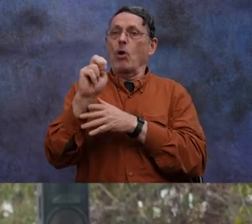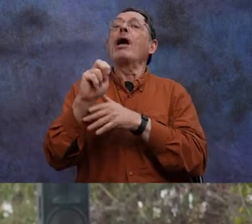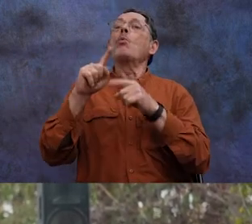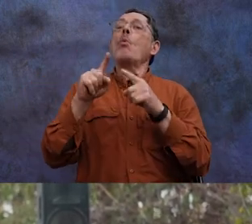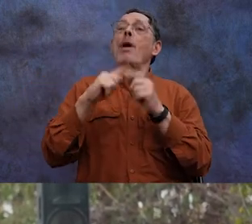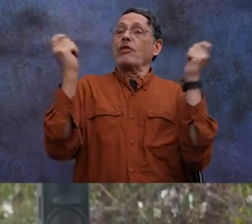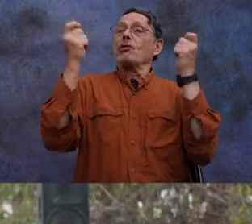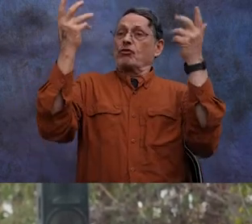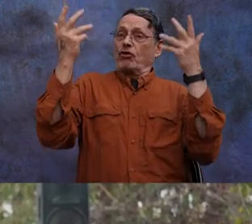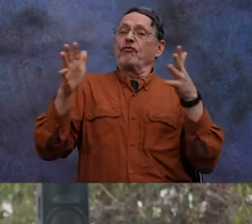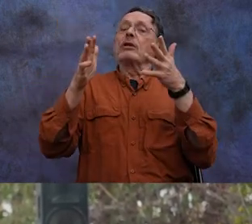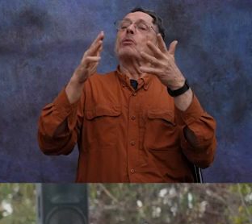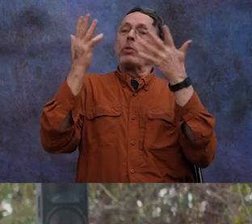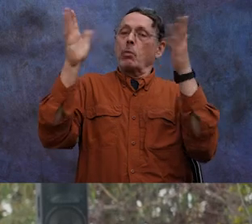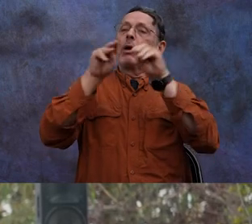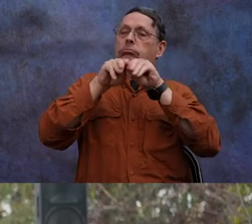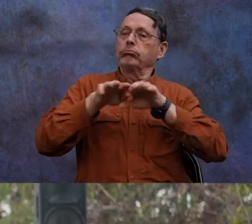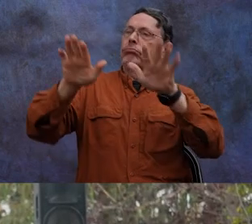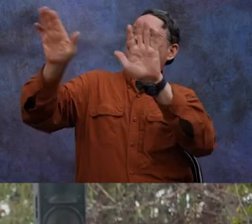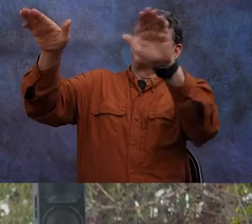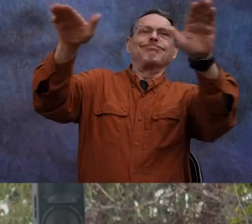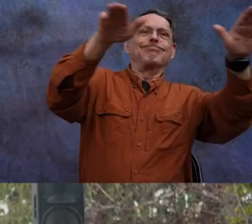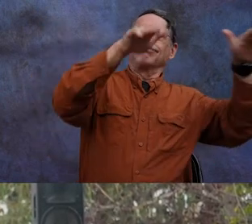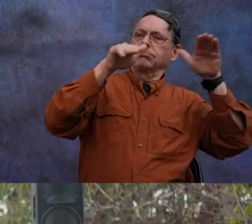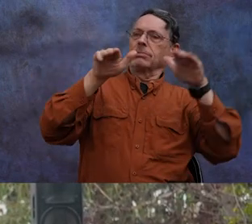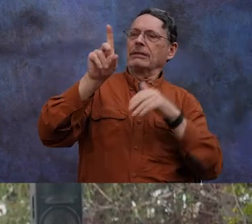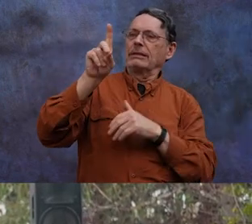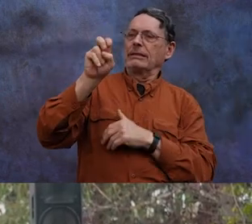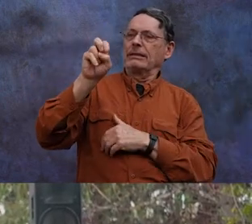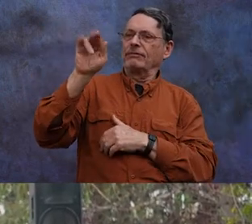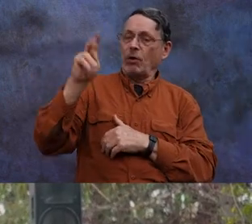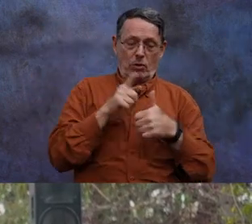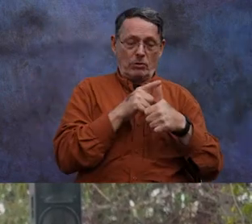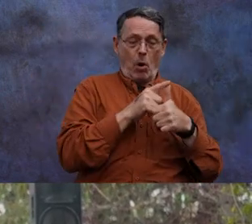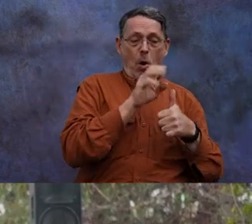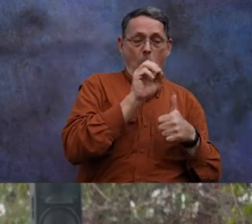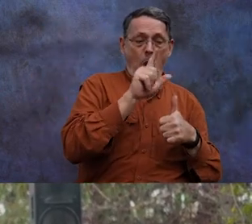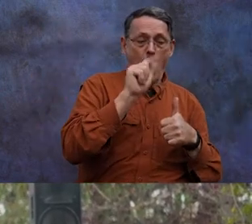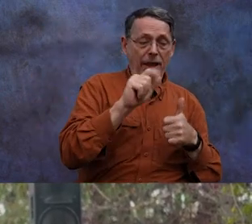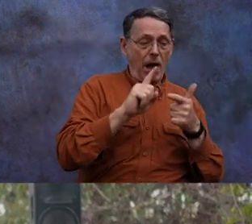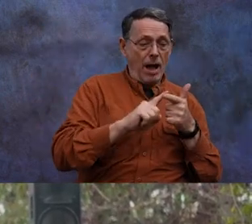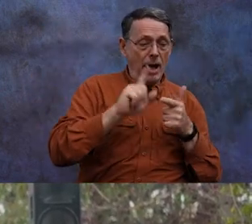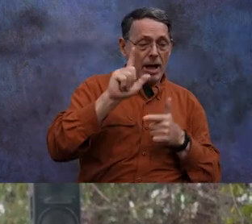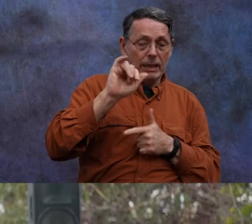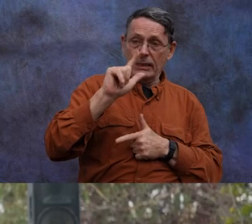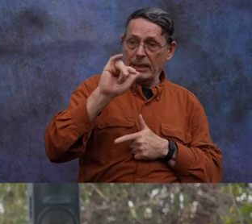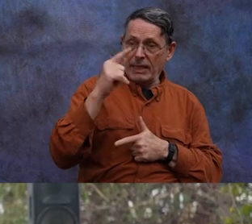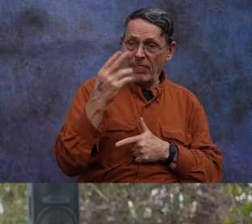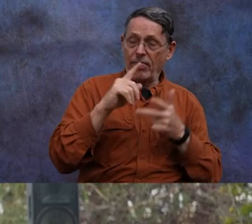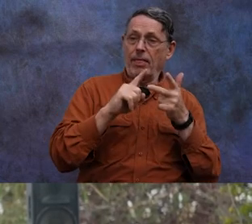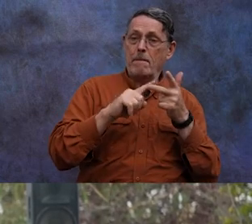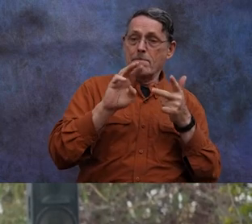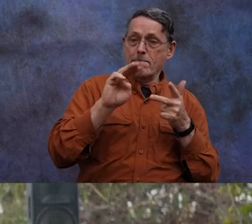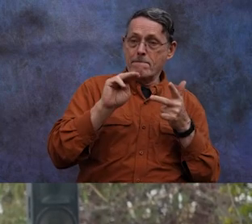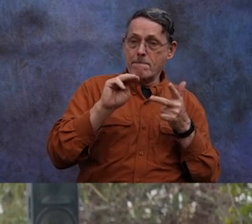Done. And the specific deities are Oya, Lilith, Morrigan,